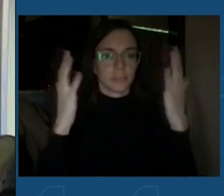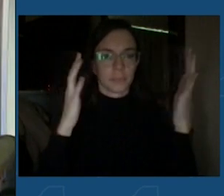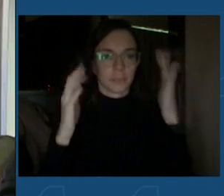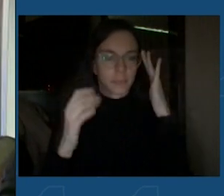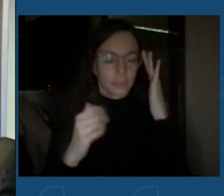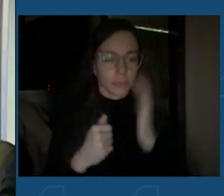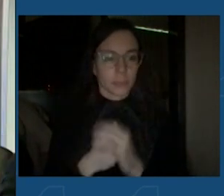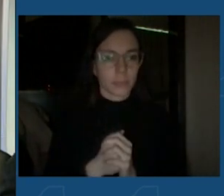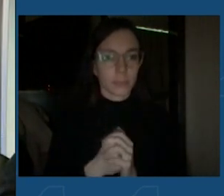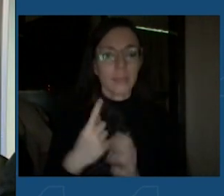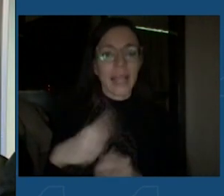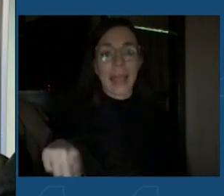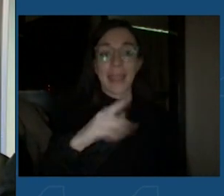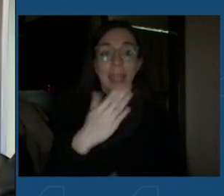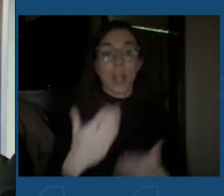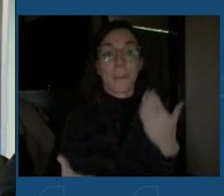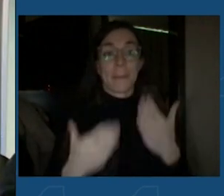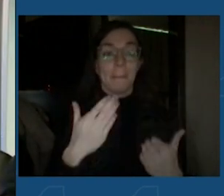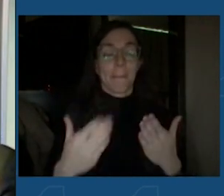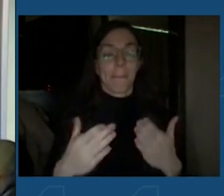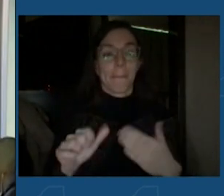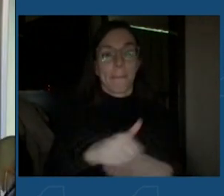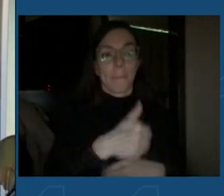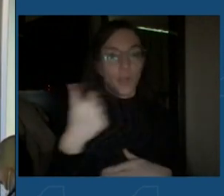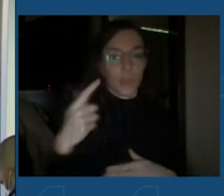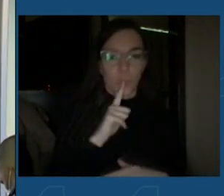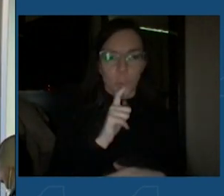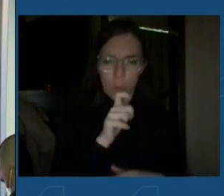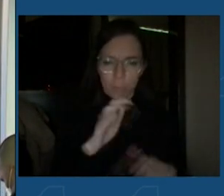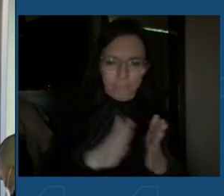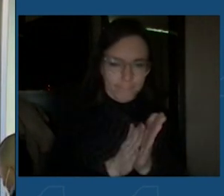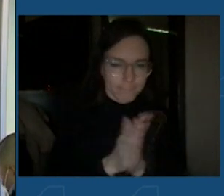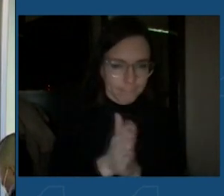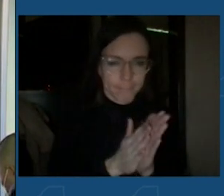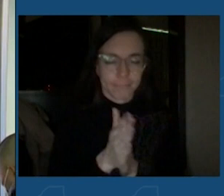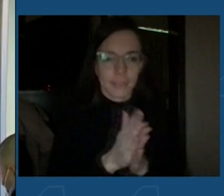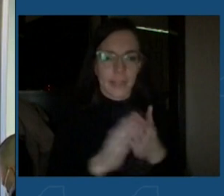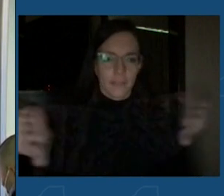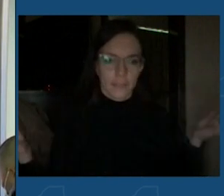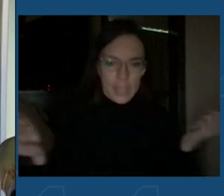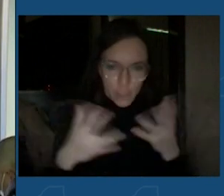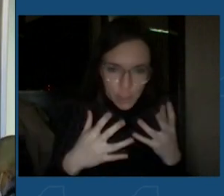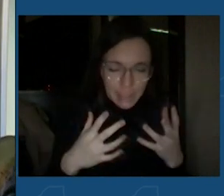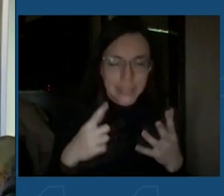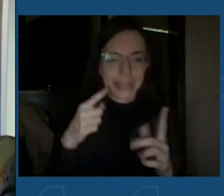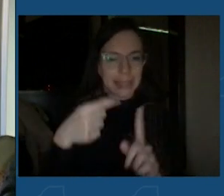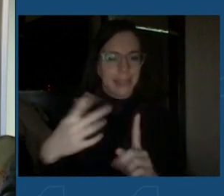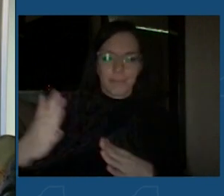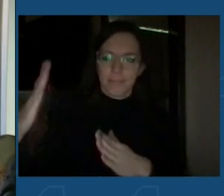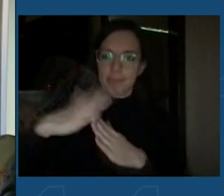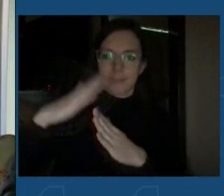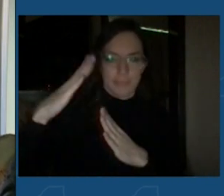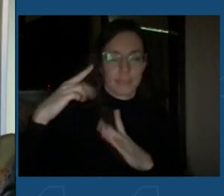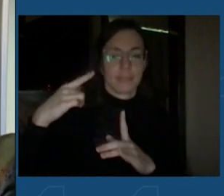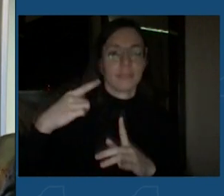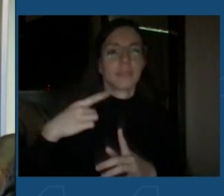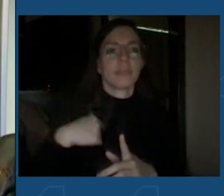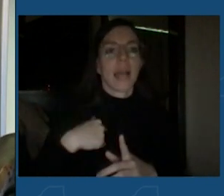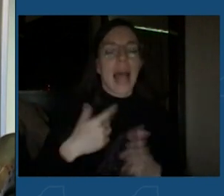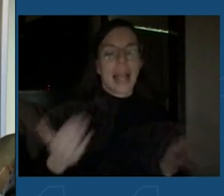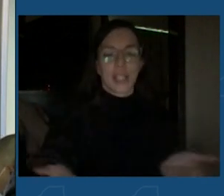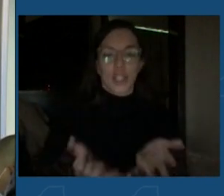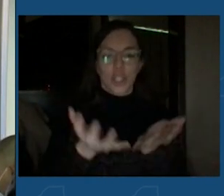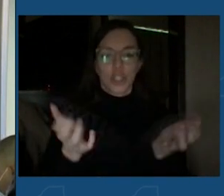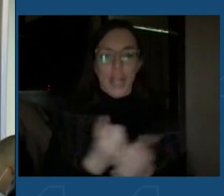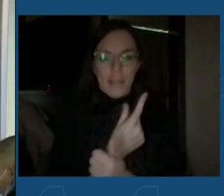The others as fierce, dedicated, practical, and ingenious on these subjects, there is none more. I encourage everybody to